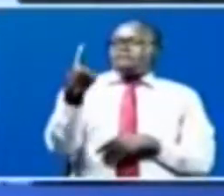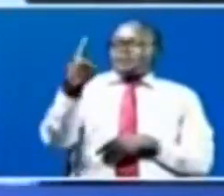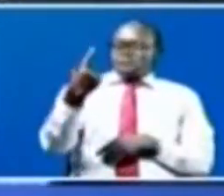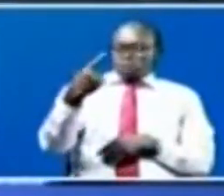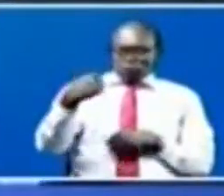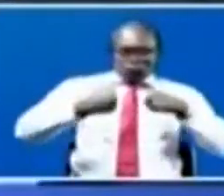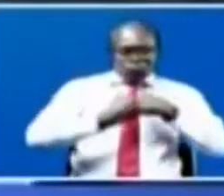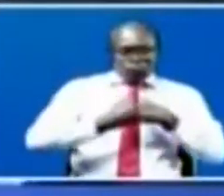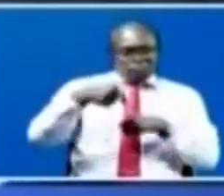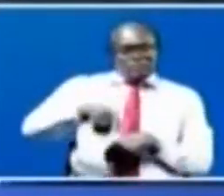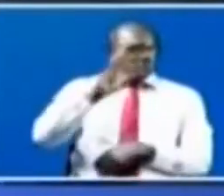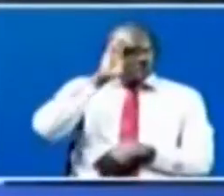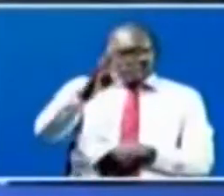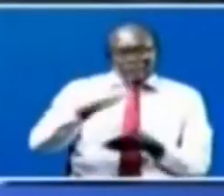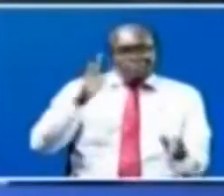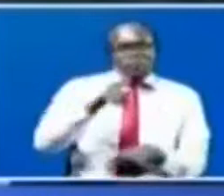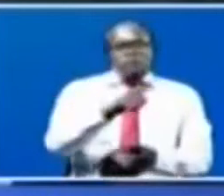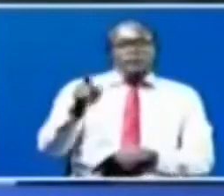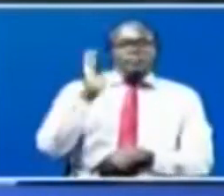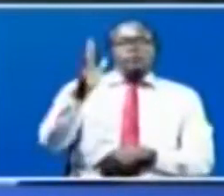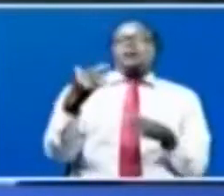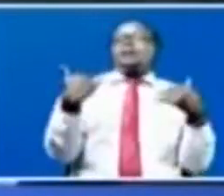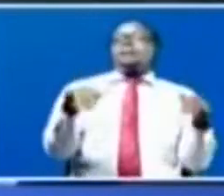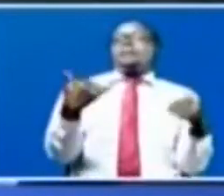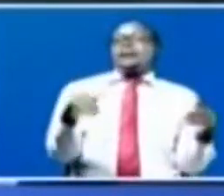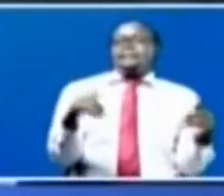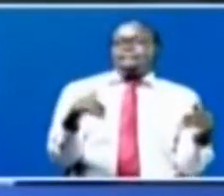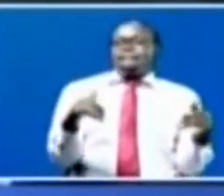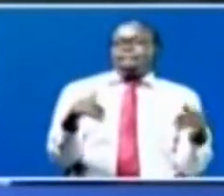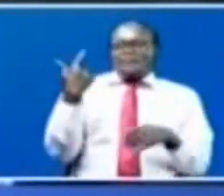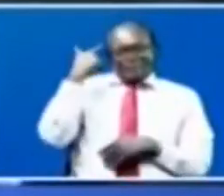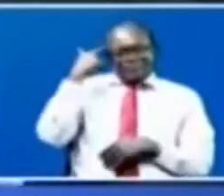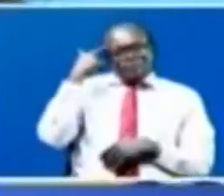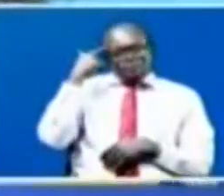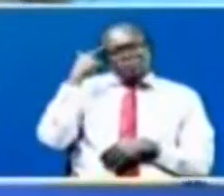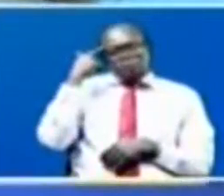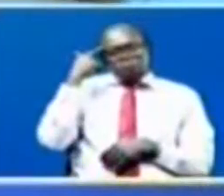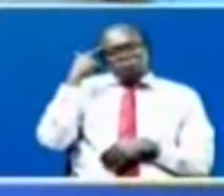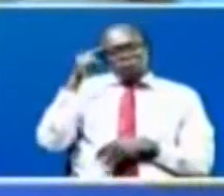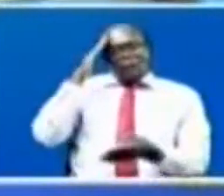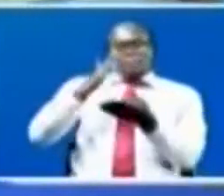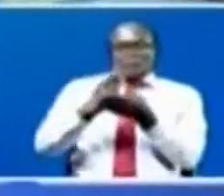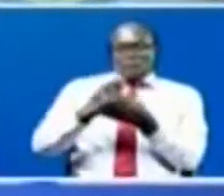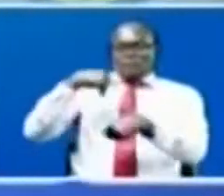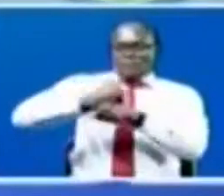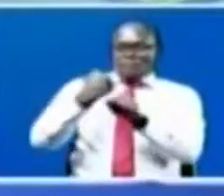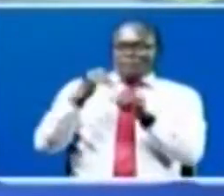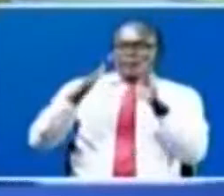Sunday. Most of them will play, and I think I truly believe they will make a big